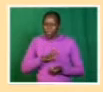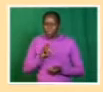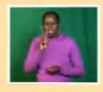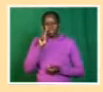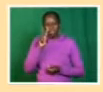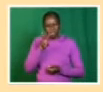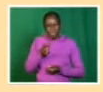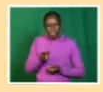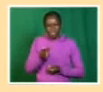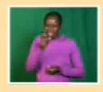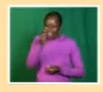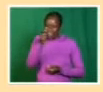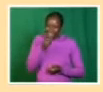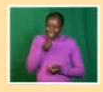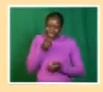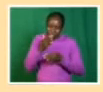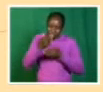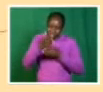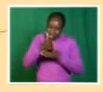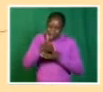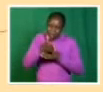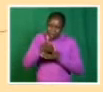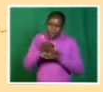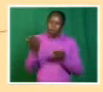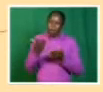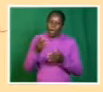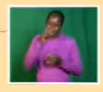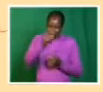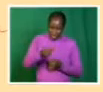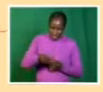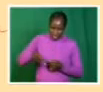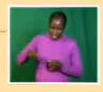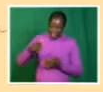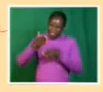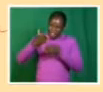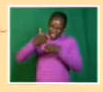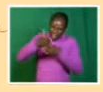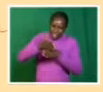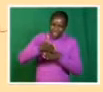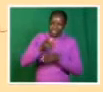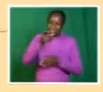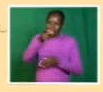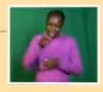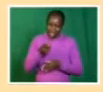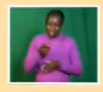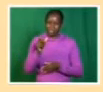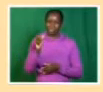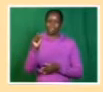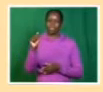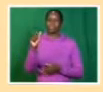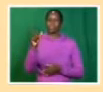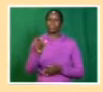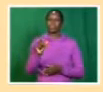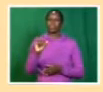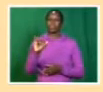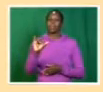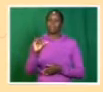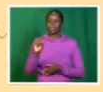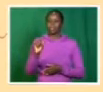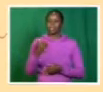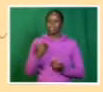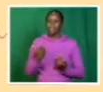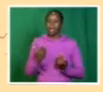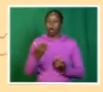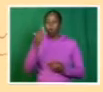the x-intercept, it's where the graph cuts the x-axis. At this point, we know the